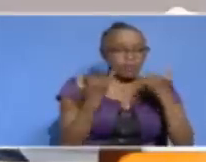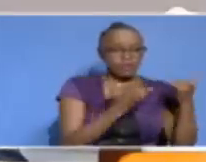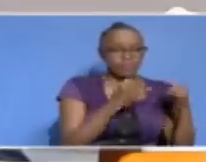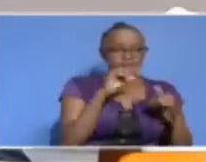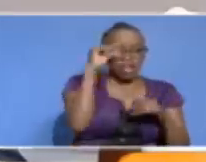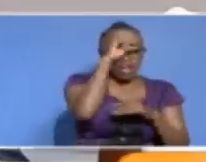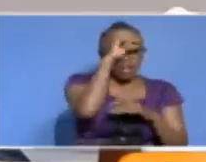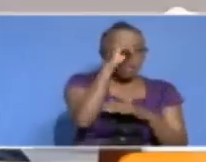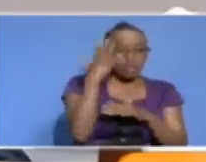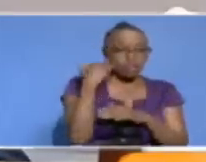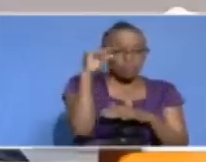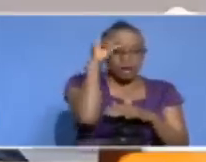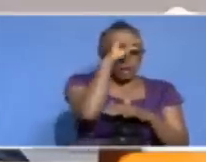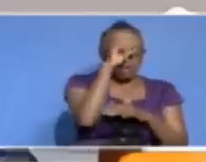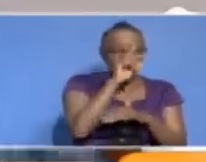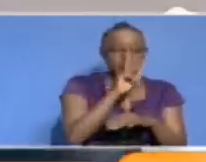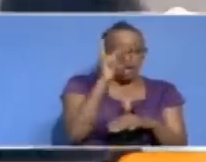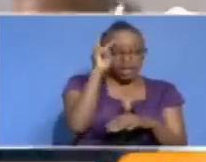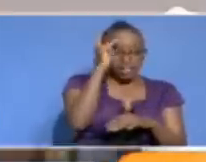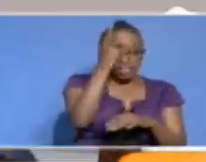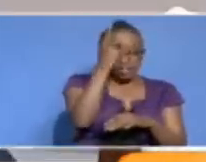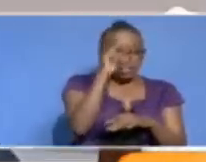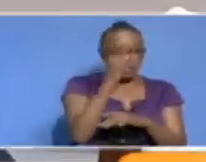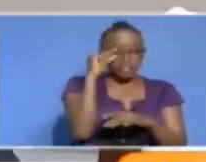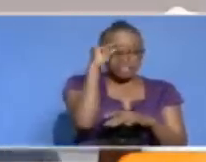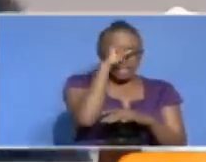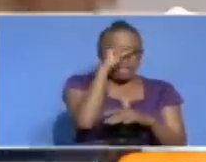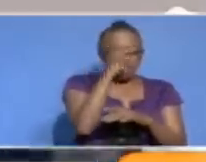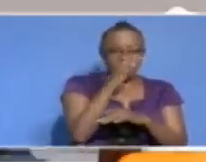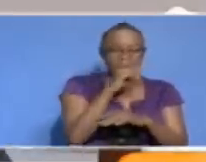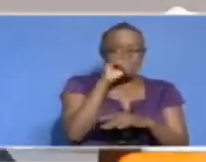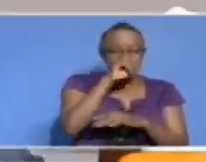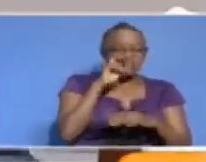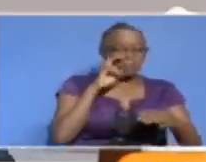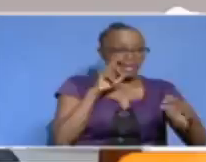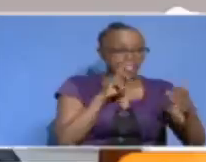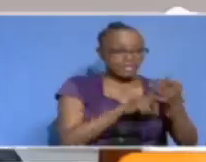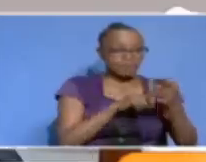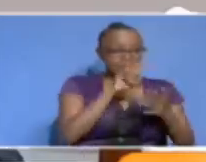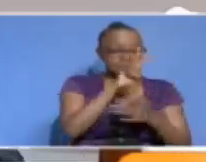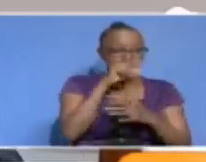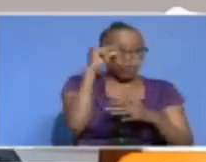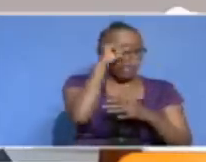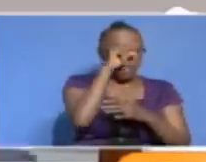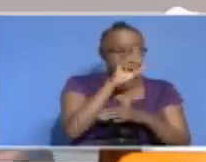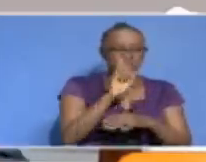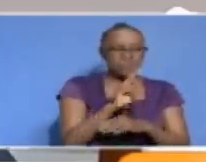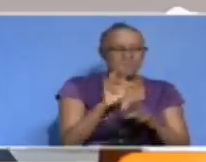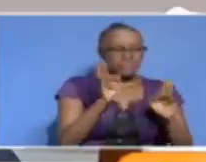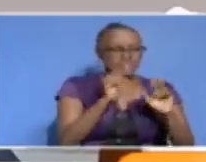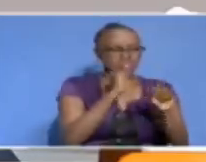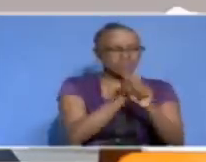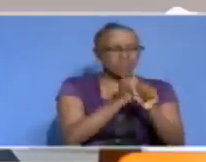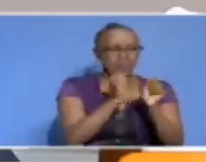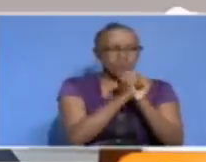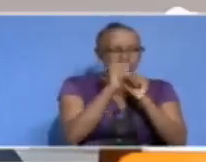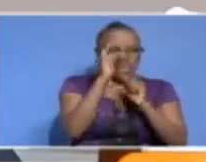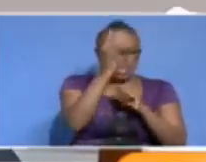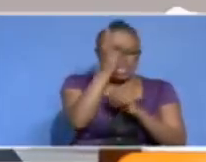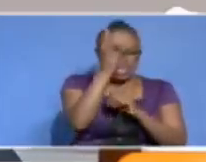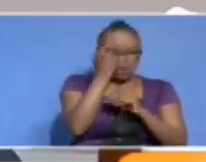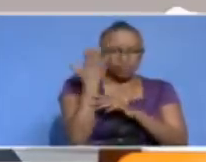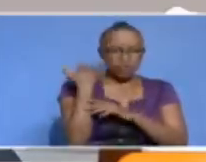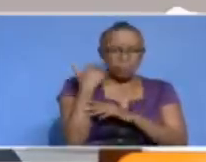governor, former governor Kidero, because he's the first governor of Nairobi. He must be recognized. I'm the second governor of Nairobi. I'm ready to work with Governor Evans Kidero,